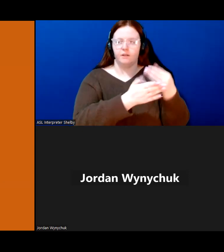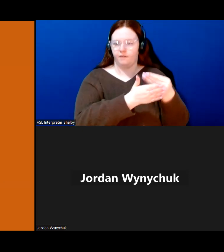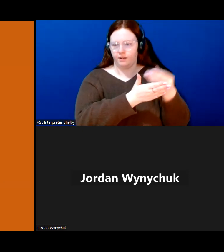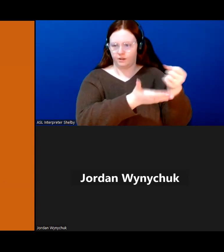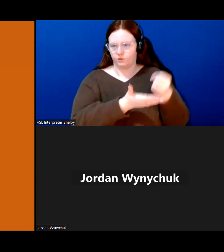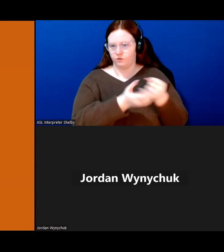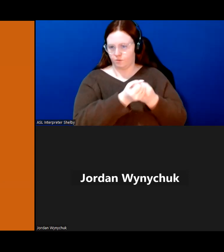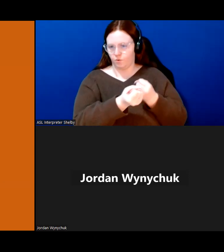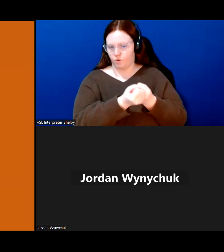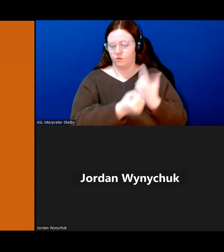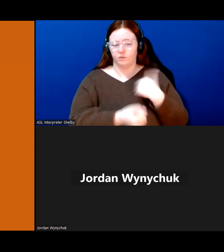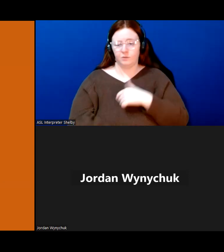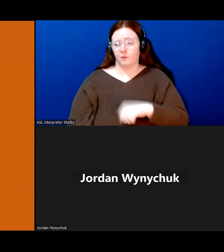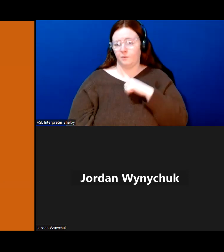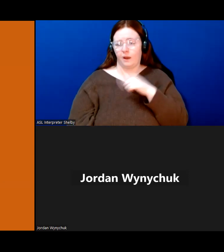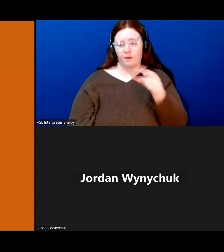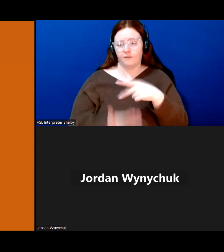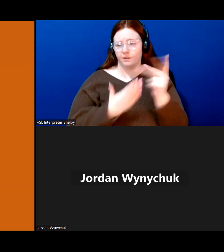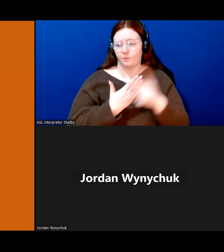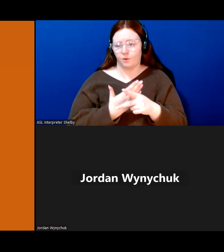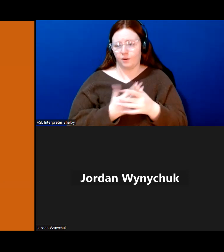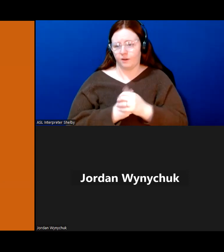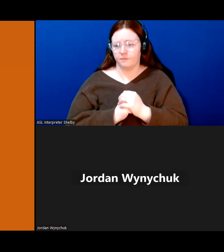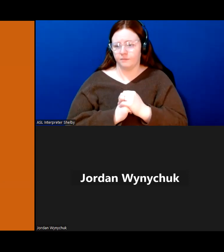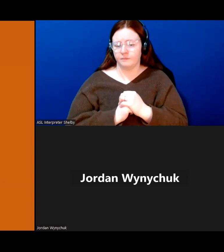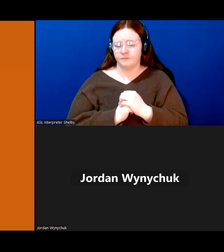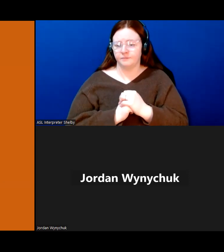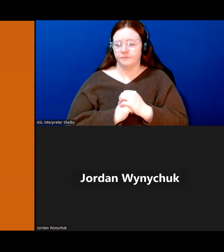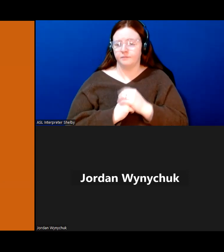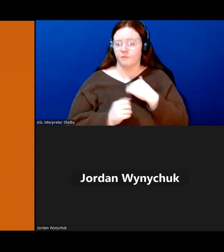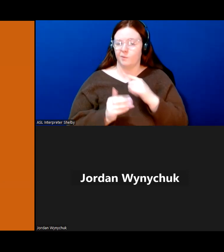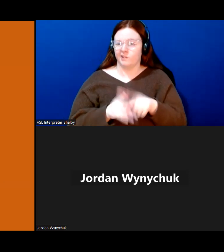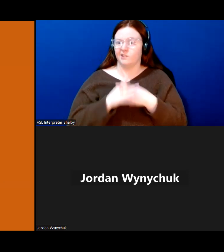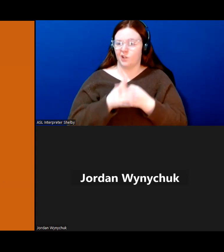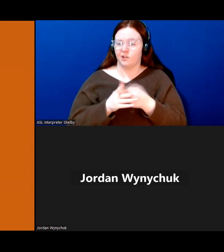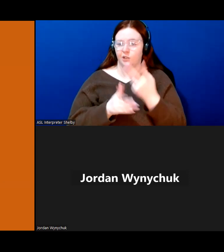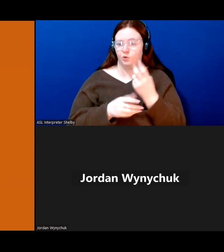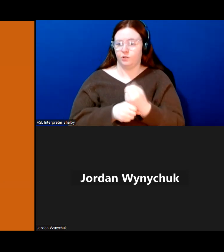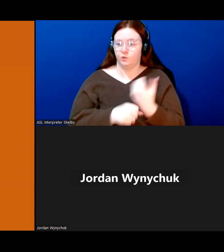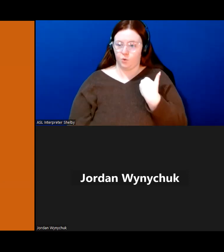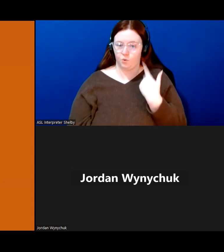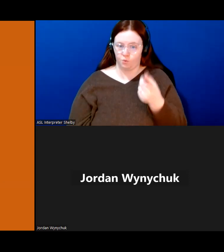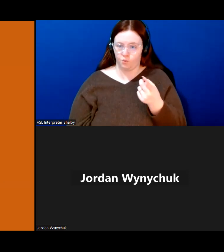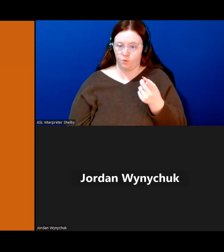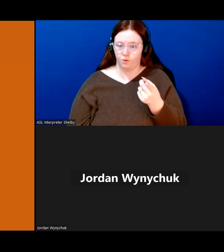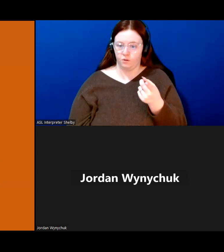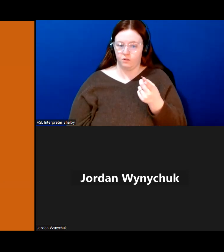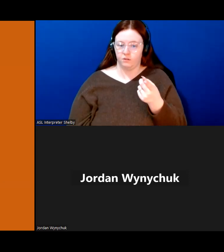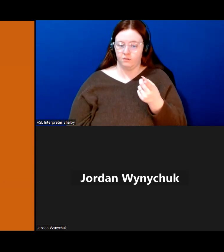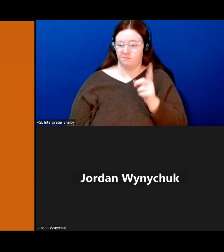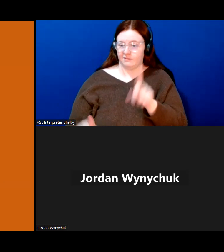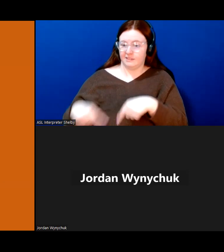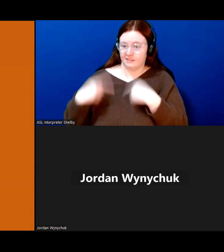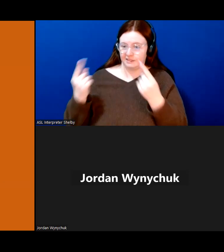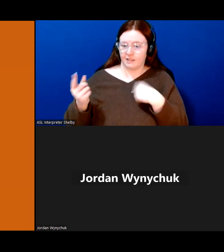our visibility program. Since we started it 2 years ago, we've given out 40,000